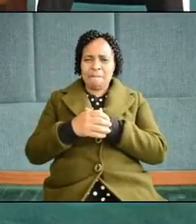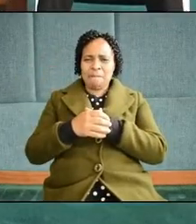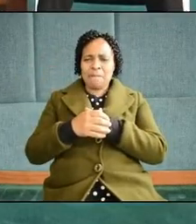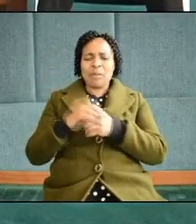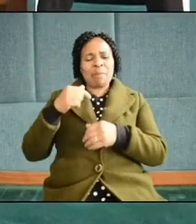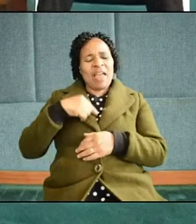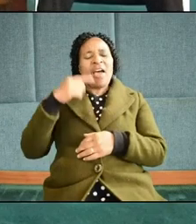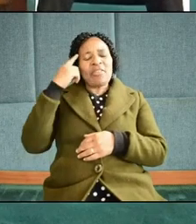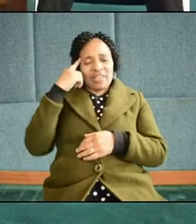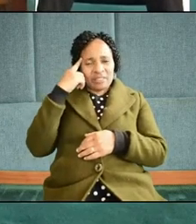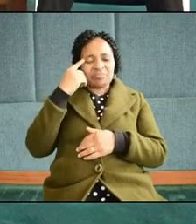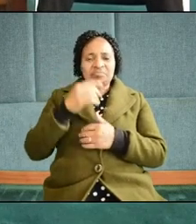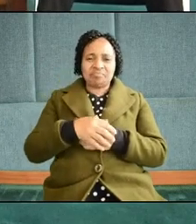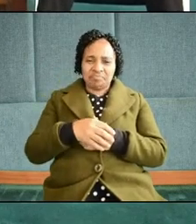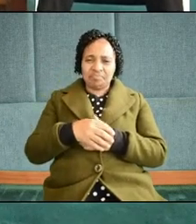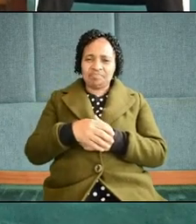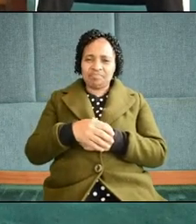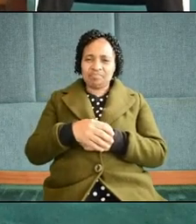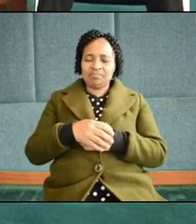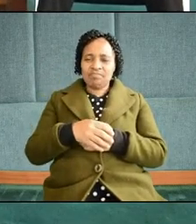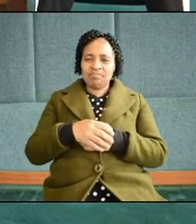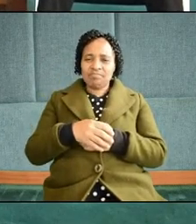I'd think that